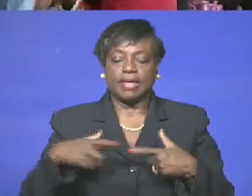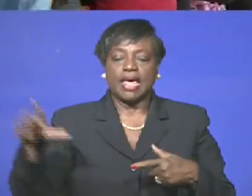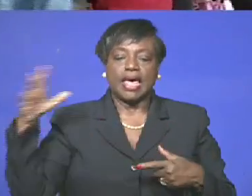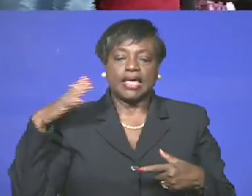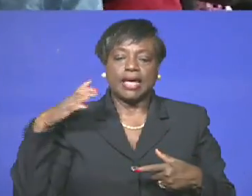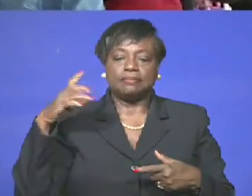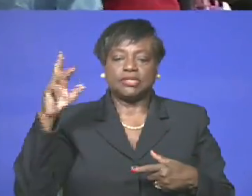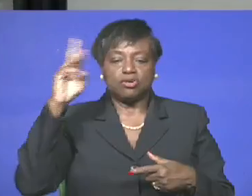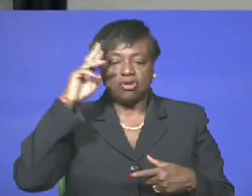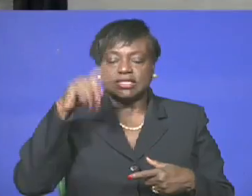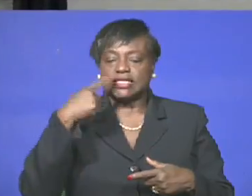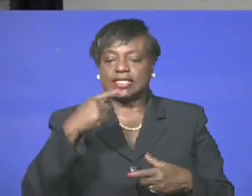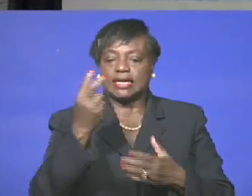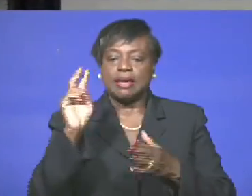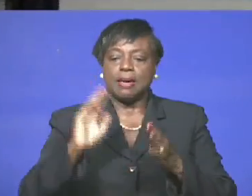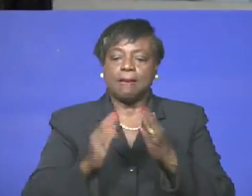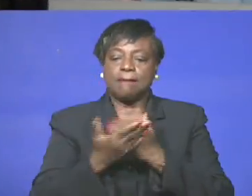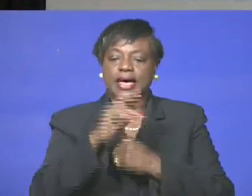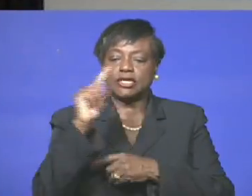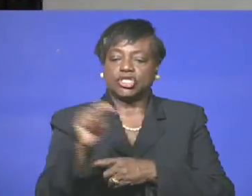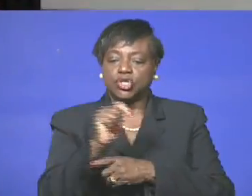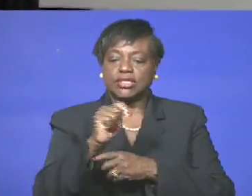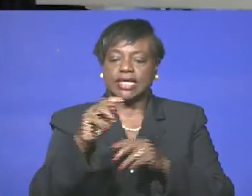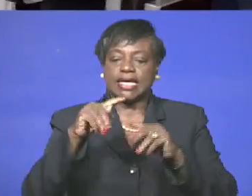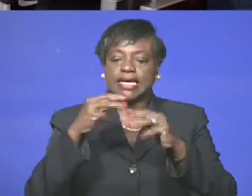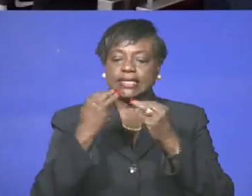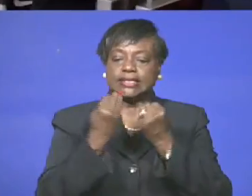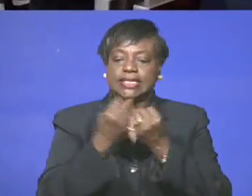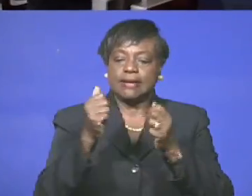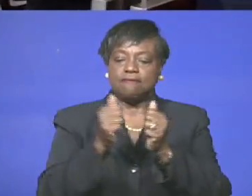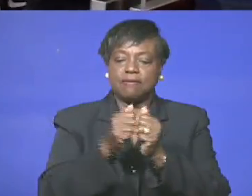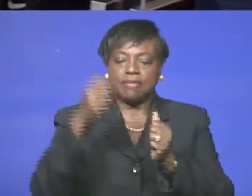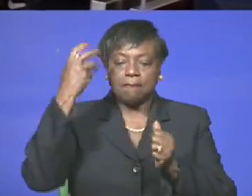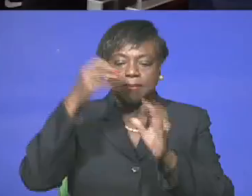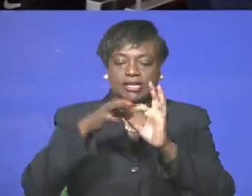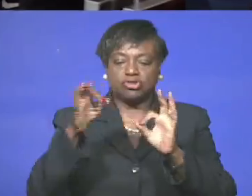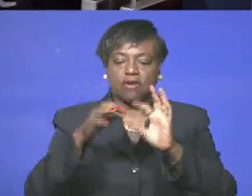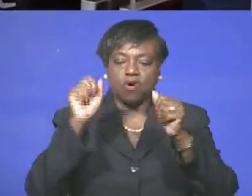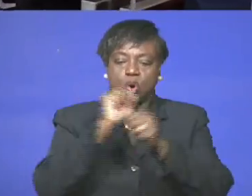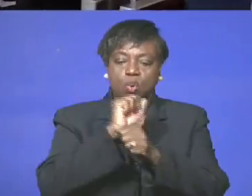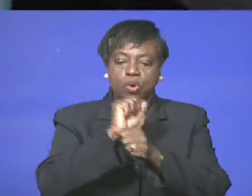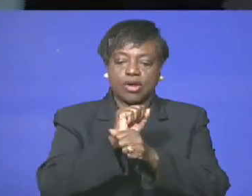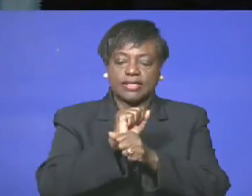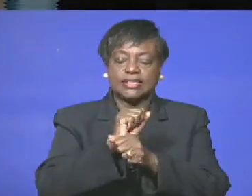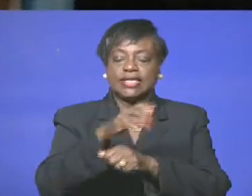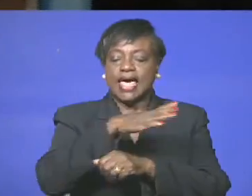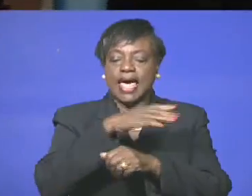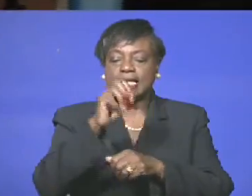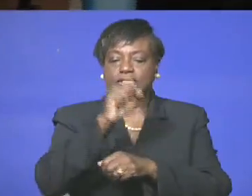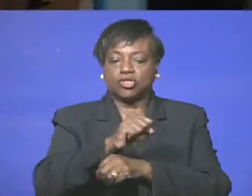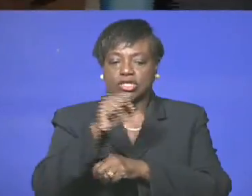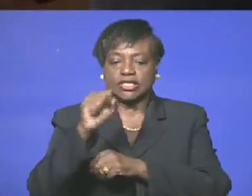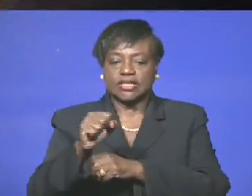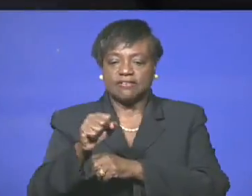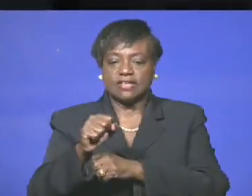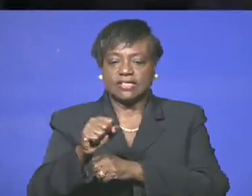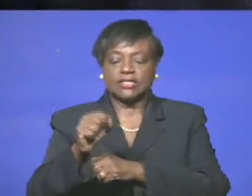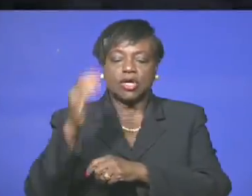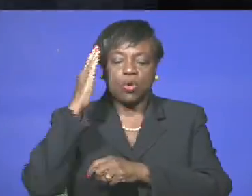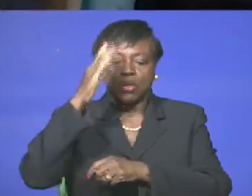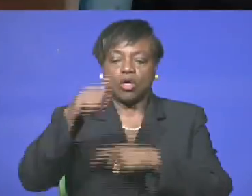said by Tuesday, teams from both the Ministry of Works and the Social Services will travel to Acklins to conduct a needs assessment